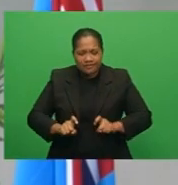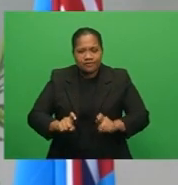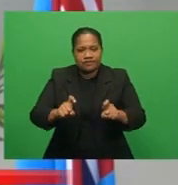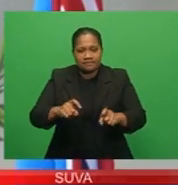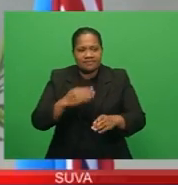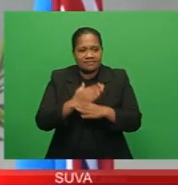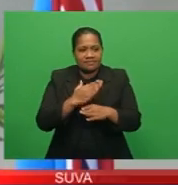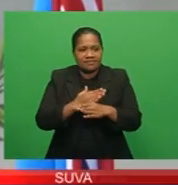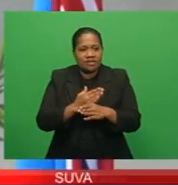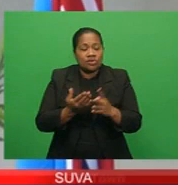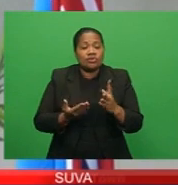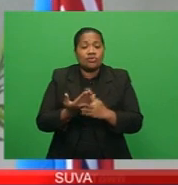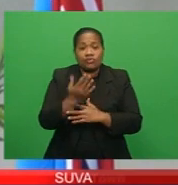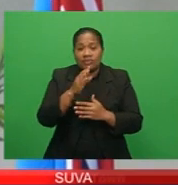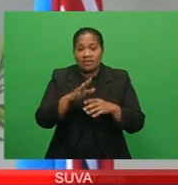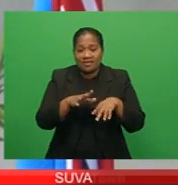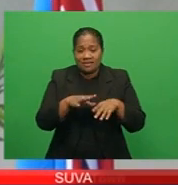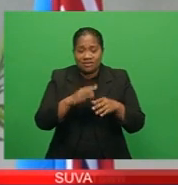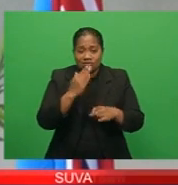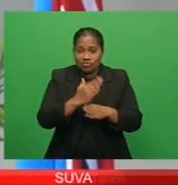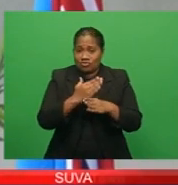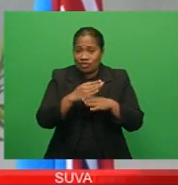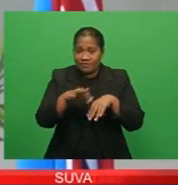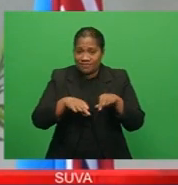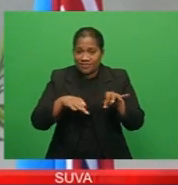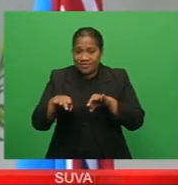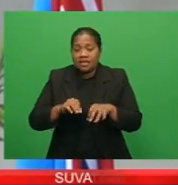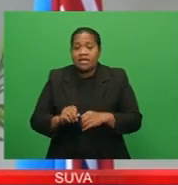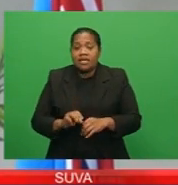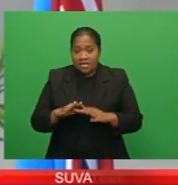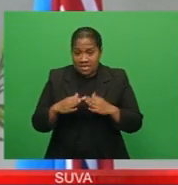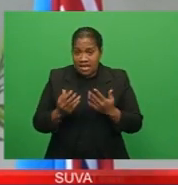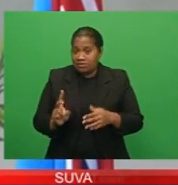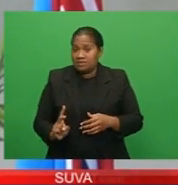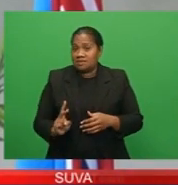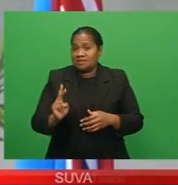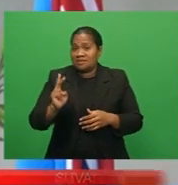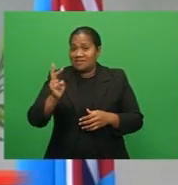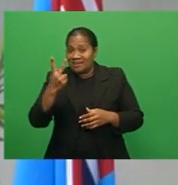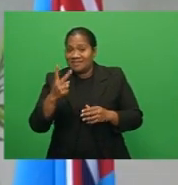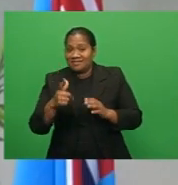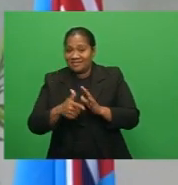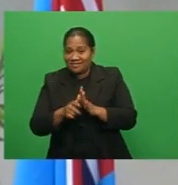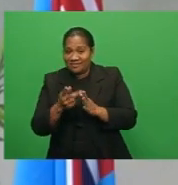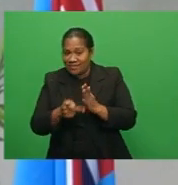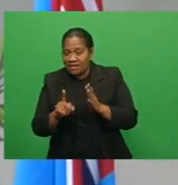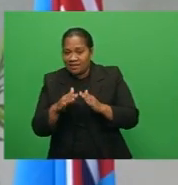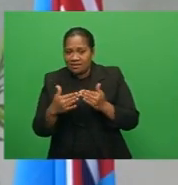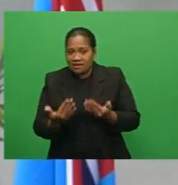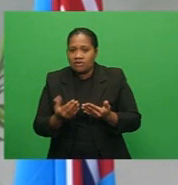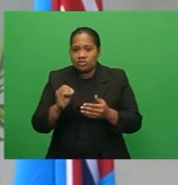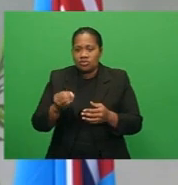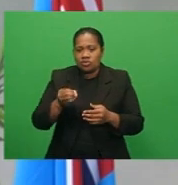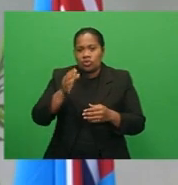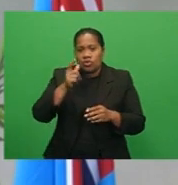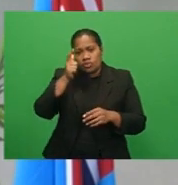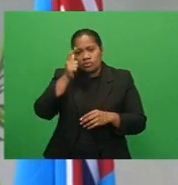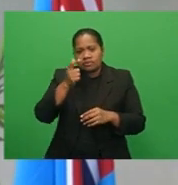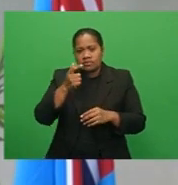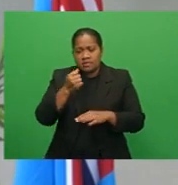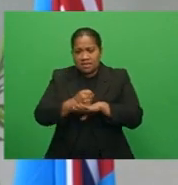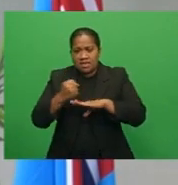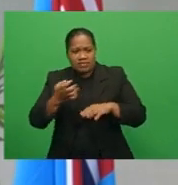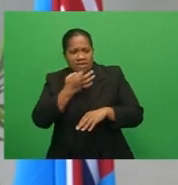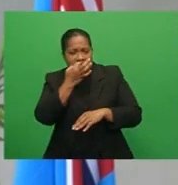Round 2 of the job scheme is now underway, and the government is calling on employers to take interest in the